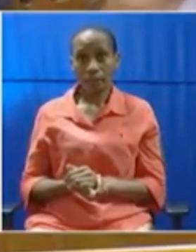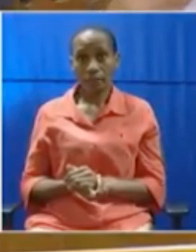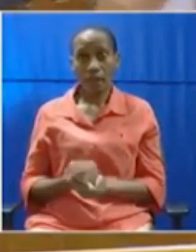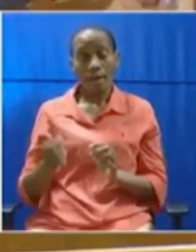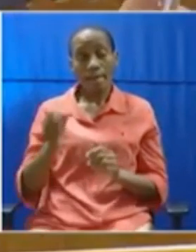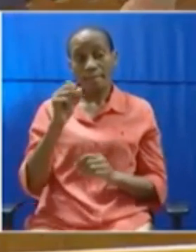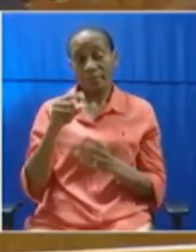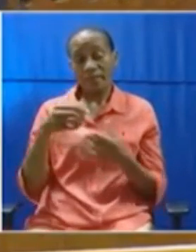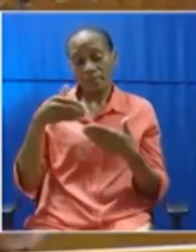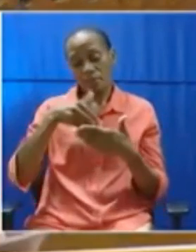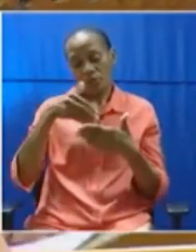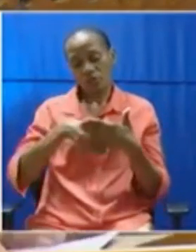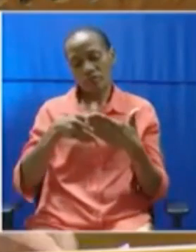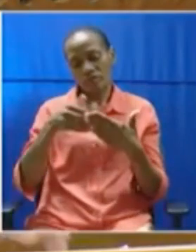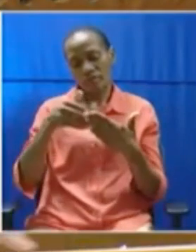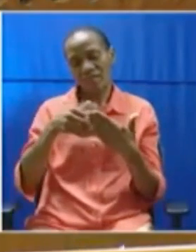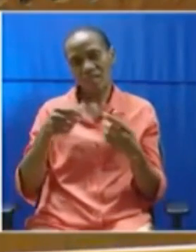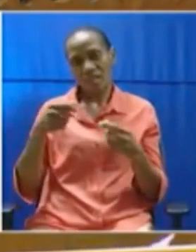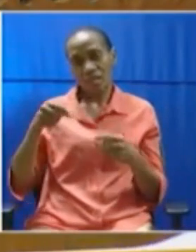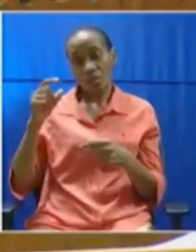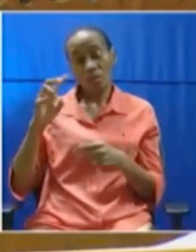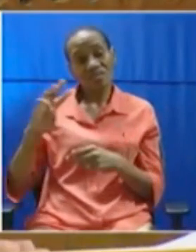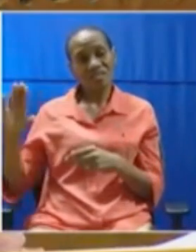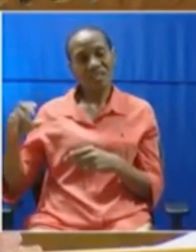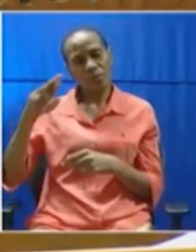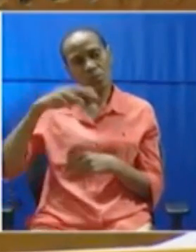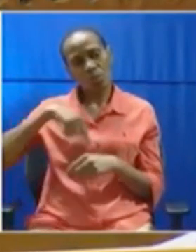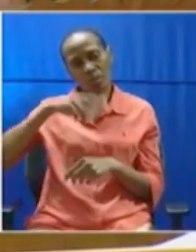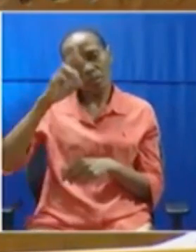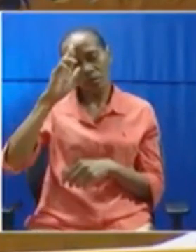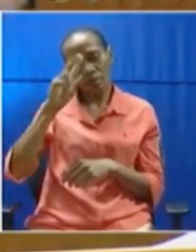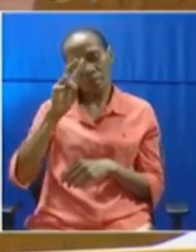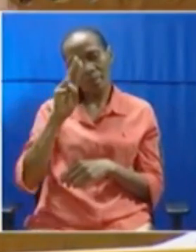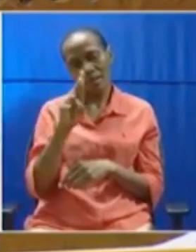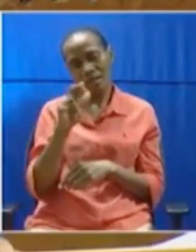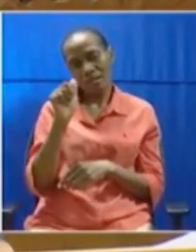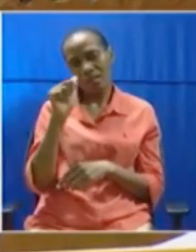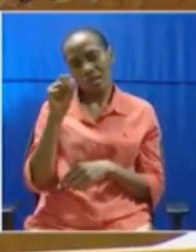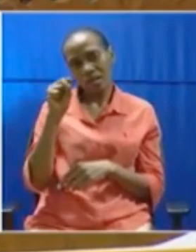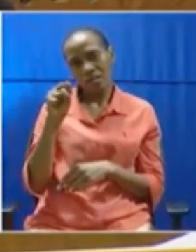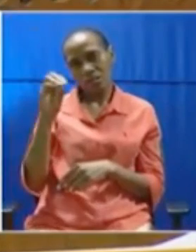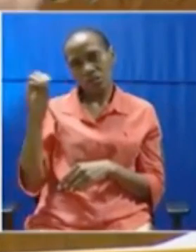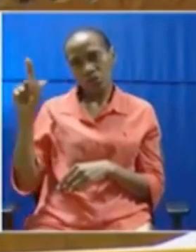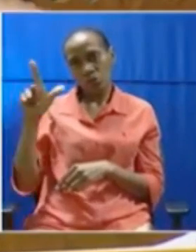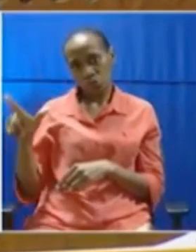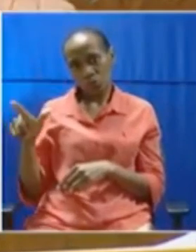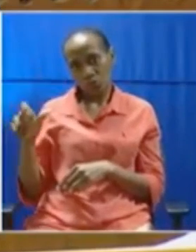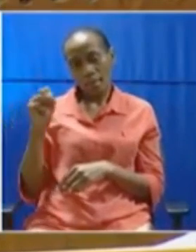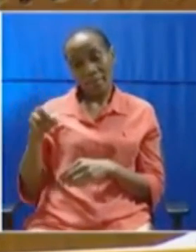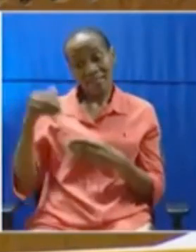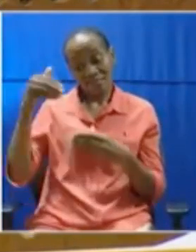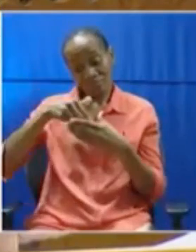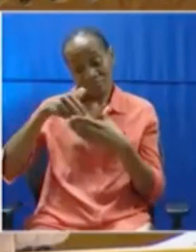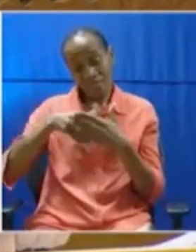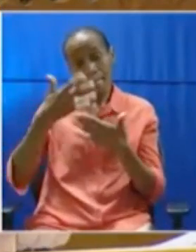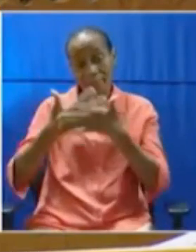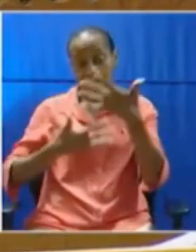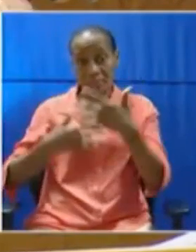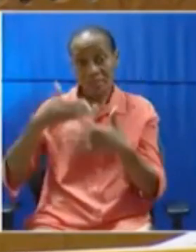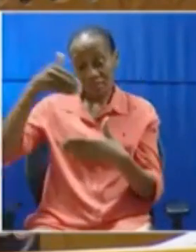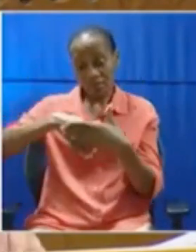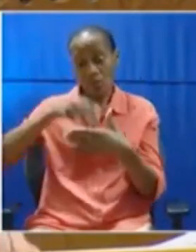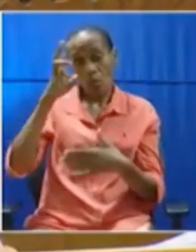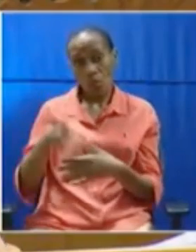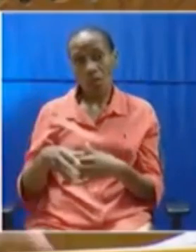It is going to have documents. And Mr. President, crime is serious. 10 people every single day in this province